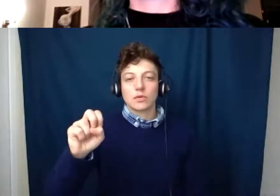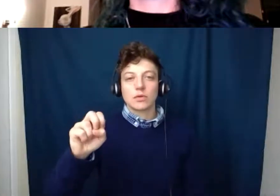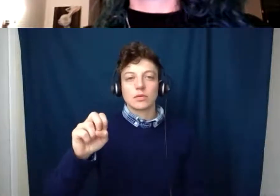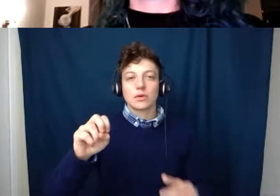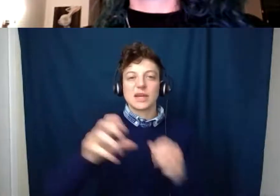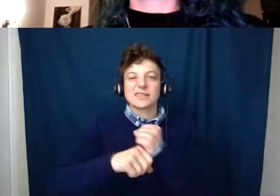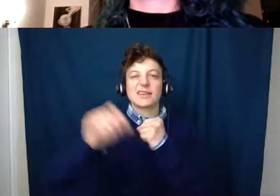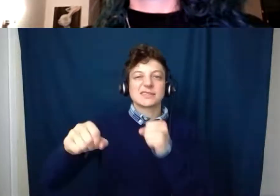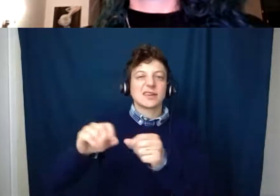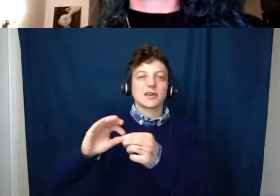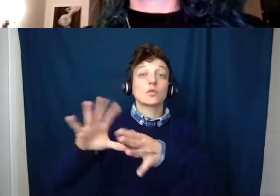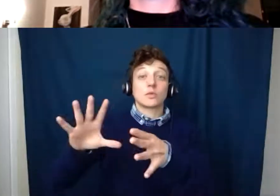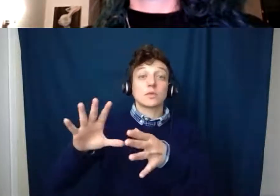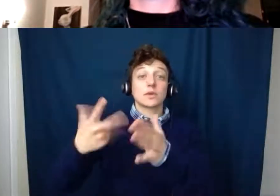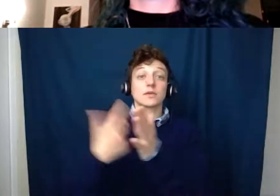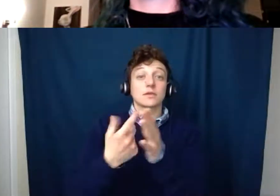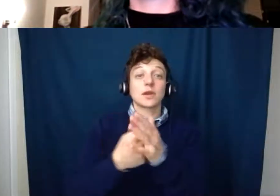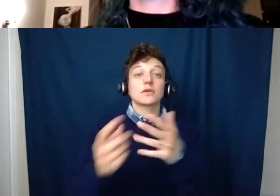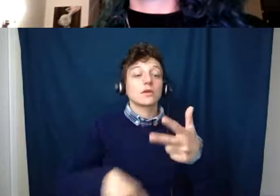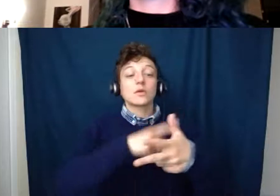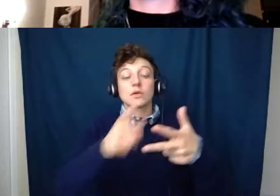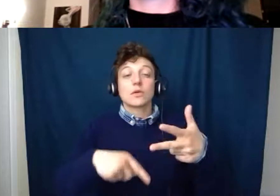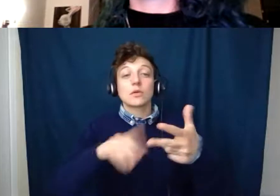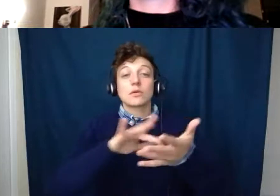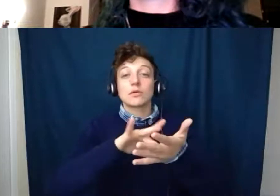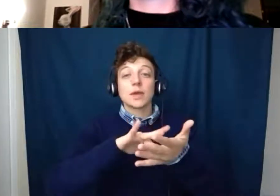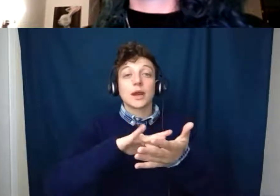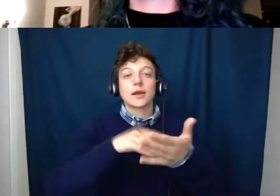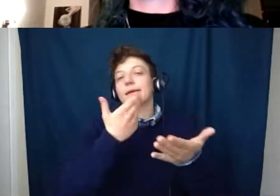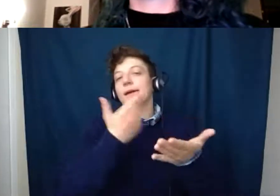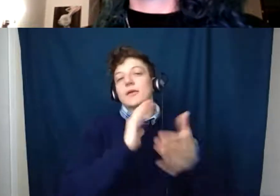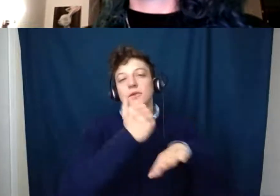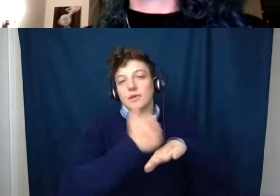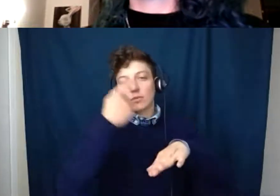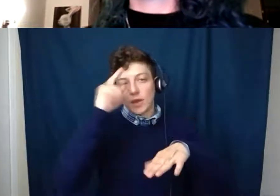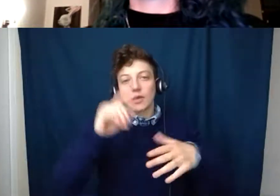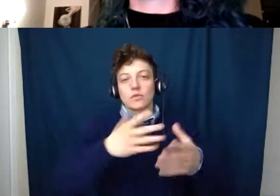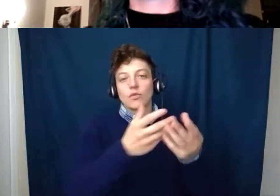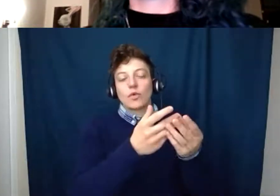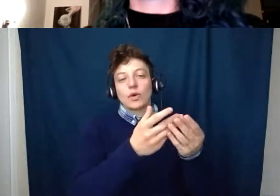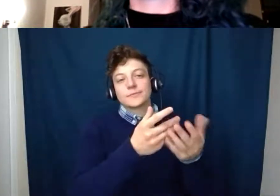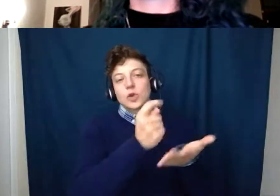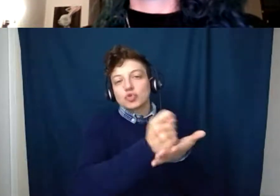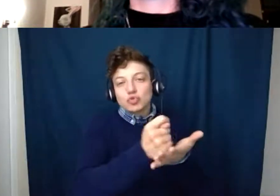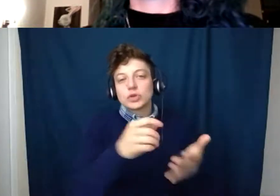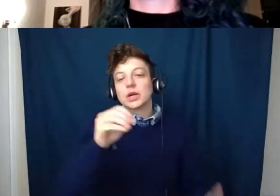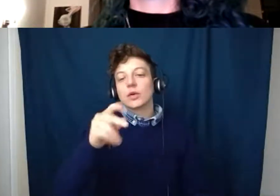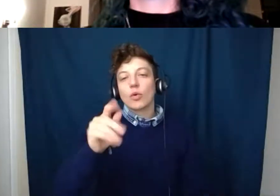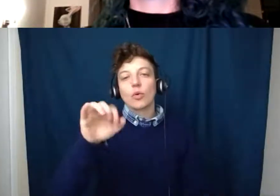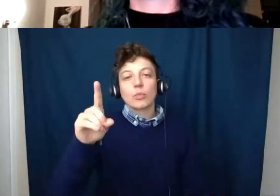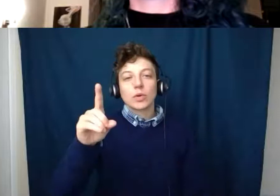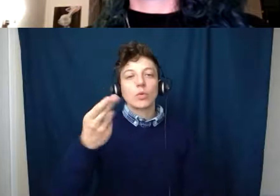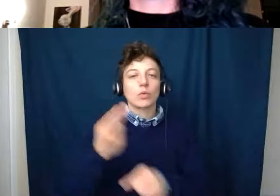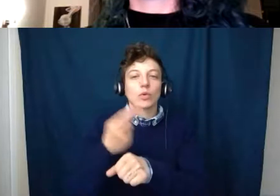Those three medications are evidence-based to treat opioid use disorder. They all look a little different. Suboxone